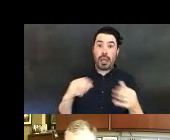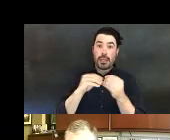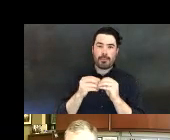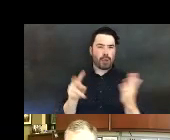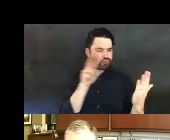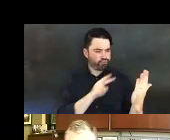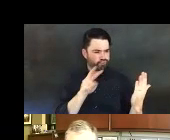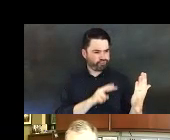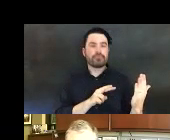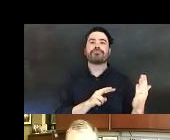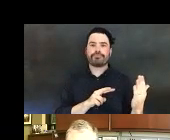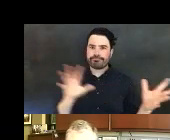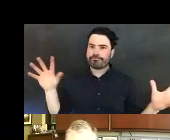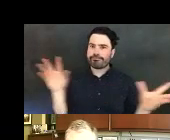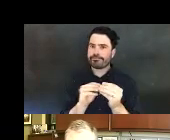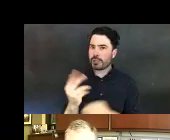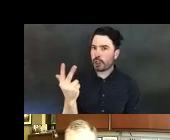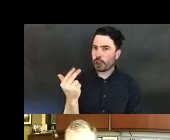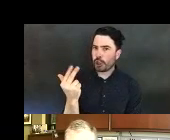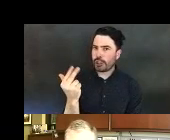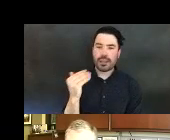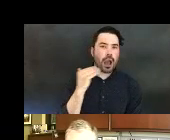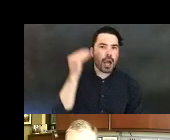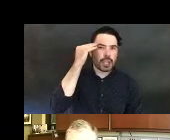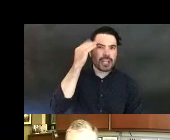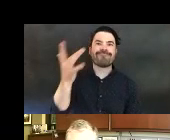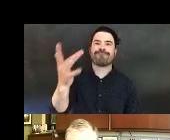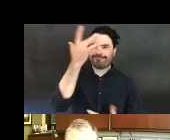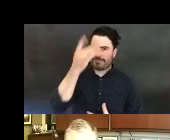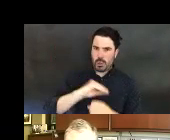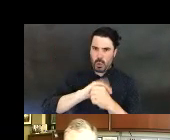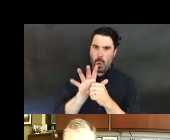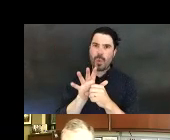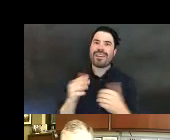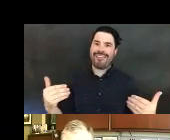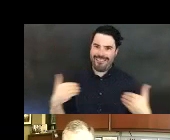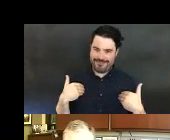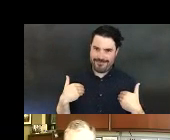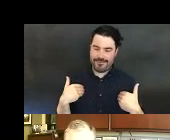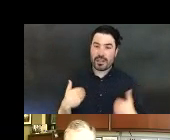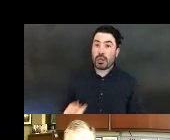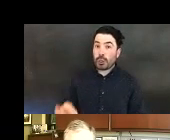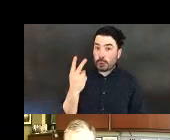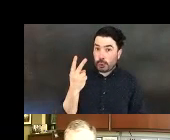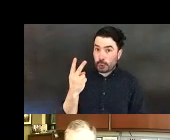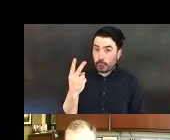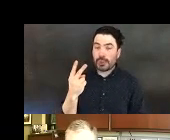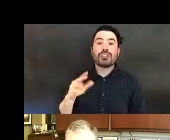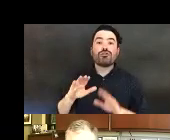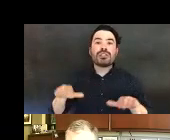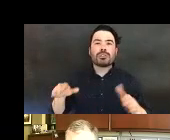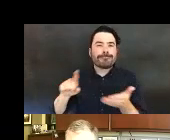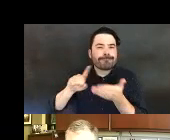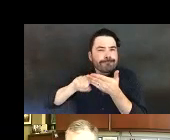have 13 adult positive COVID patients in the hospital. There are 2 pediatric patients, which are both PUIs, and 4 of